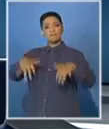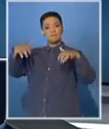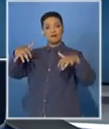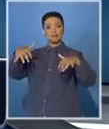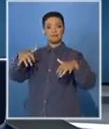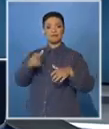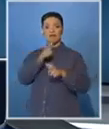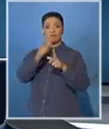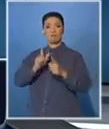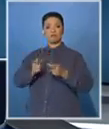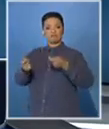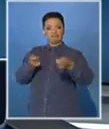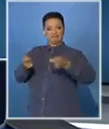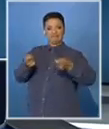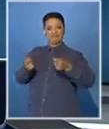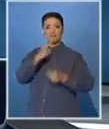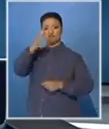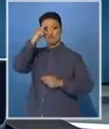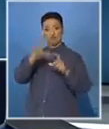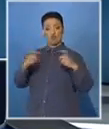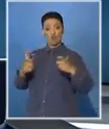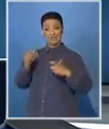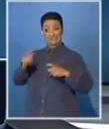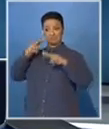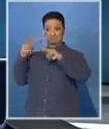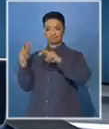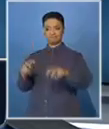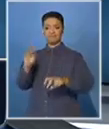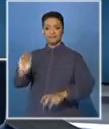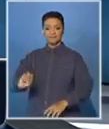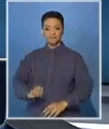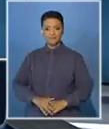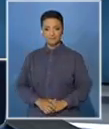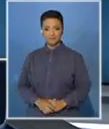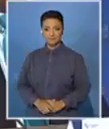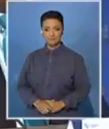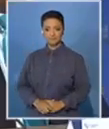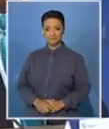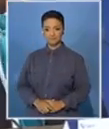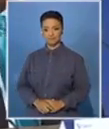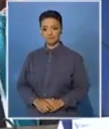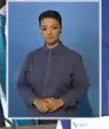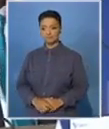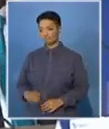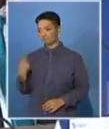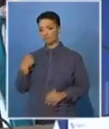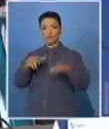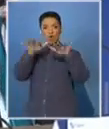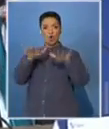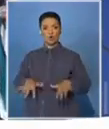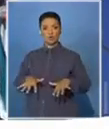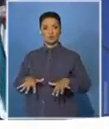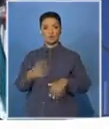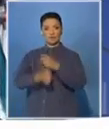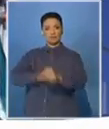Parliament's Public Enterprises Portfolio Committee, which is investigating the power utility. In October